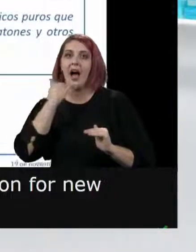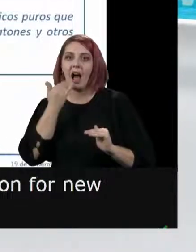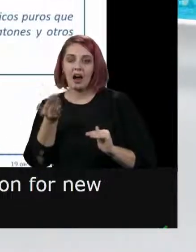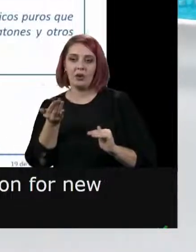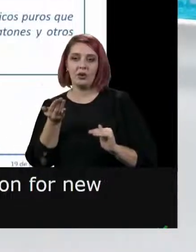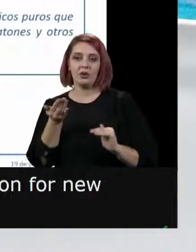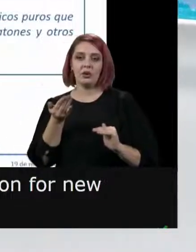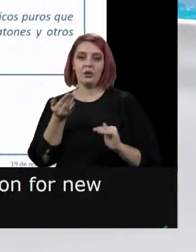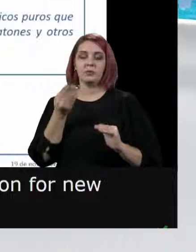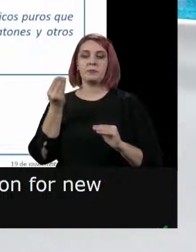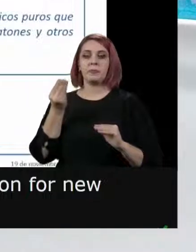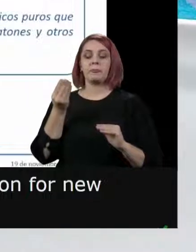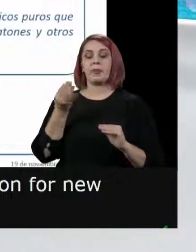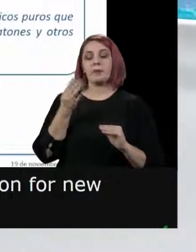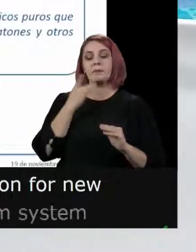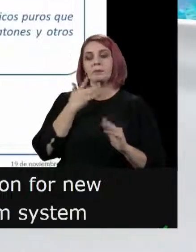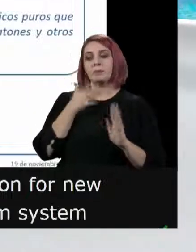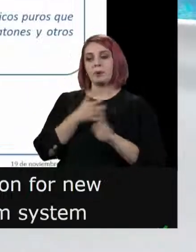they're